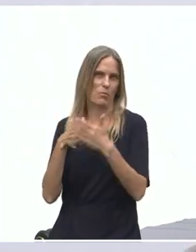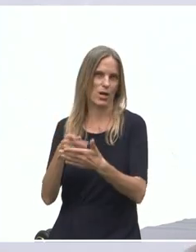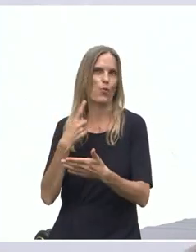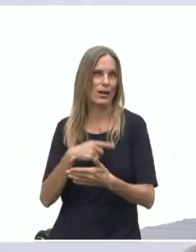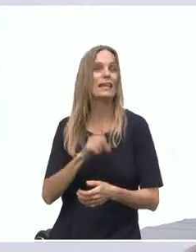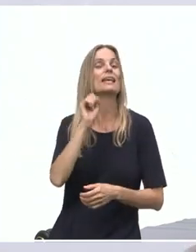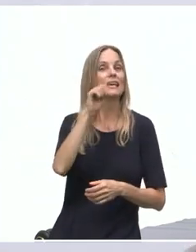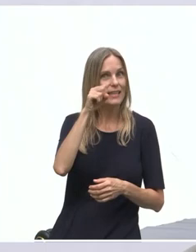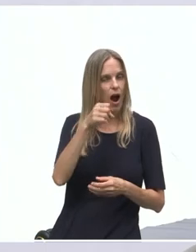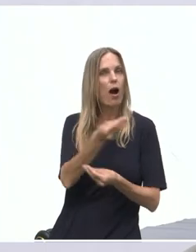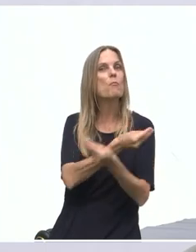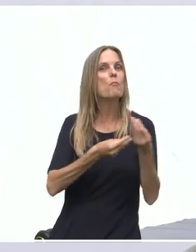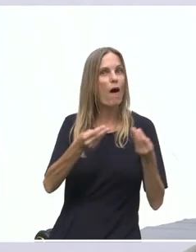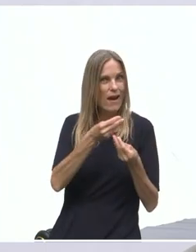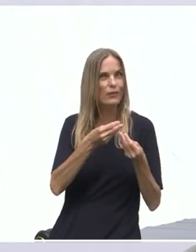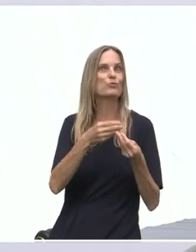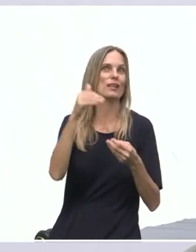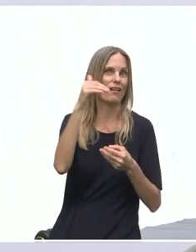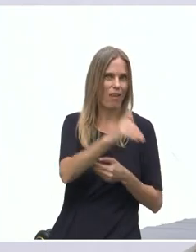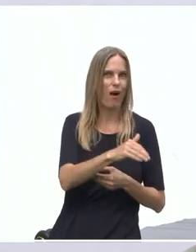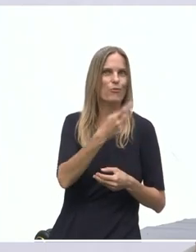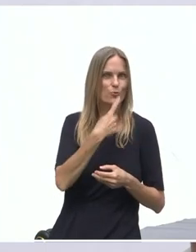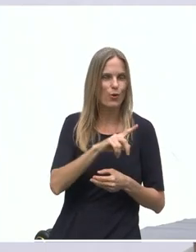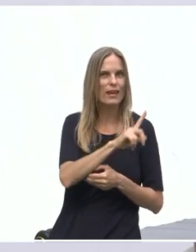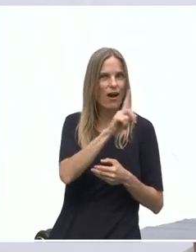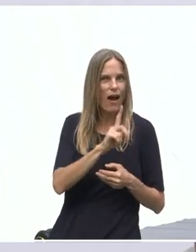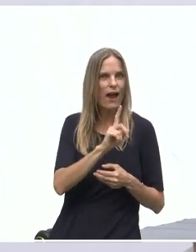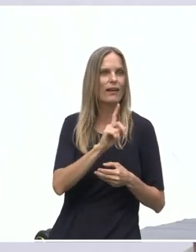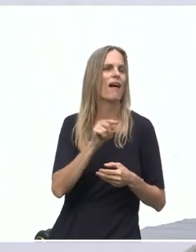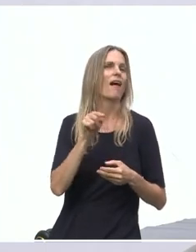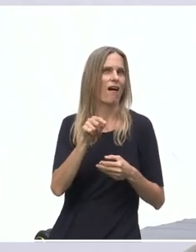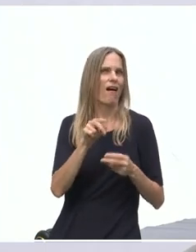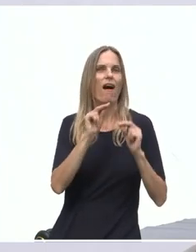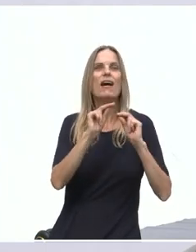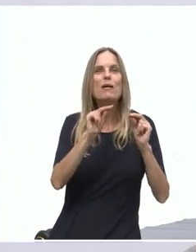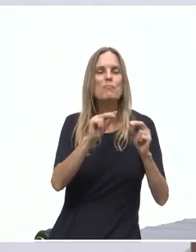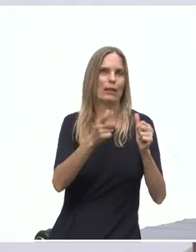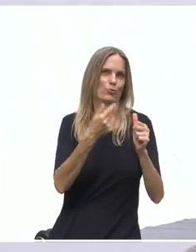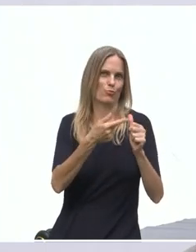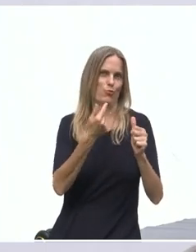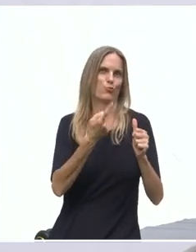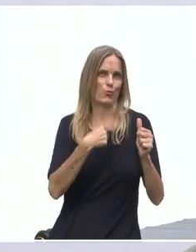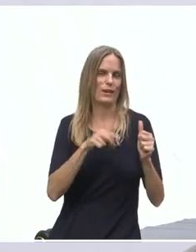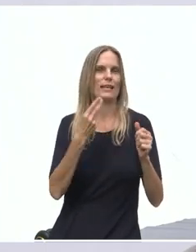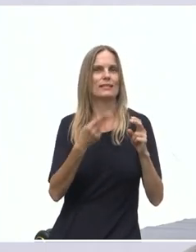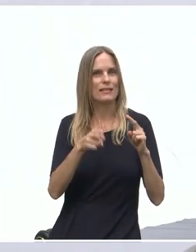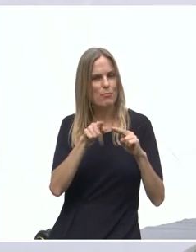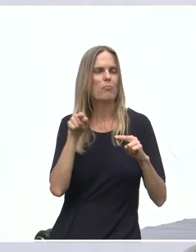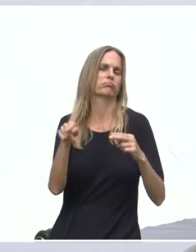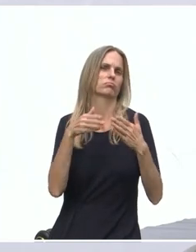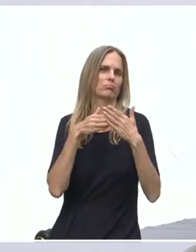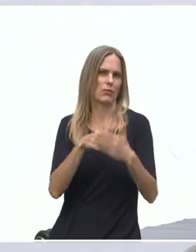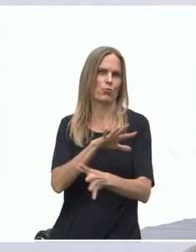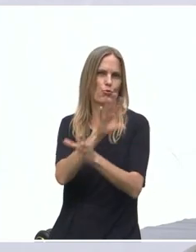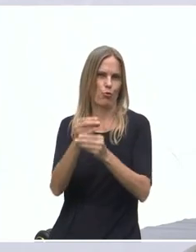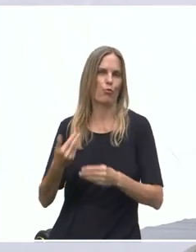but the other generations that still got that education didn't fail as spectacularly as that generation